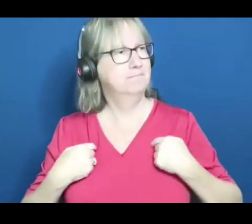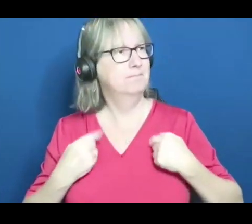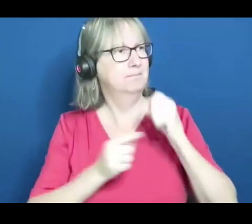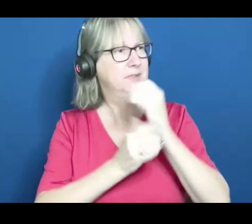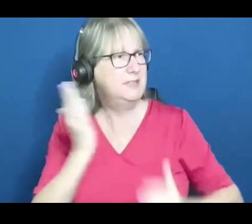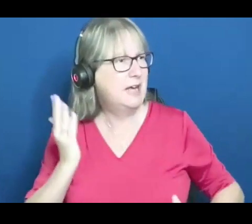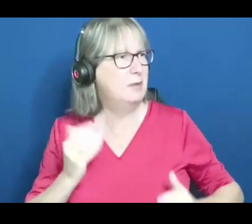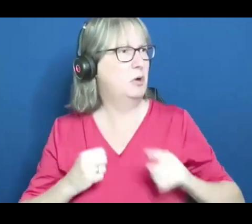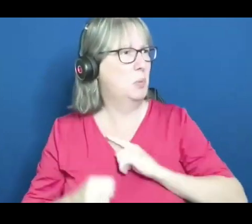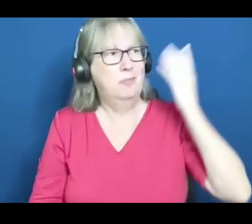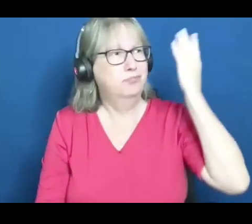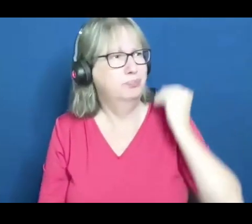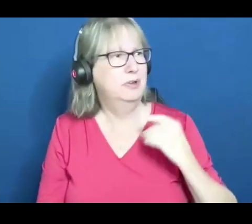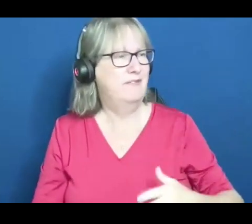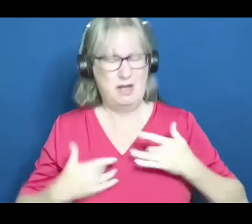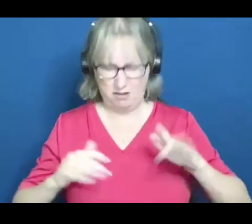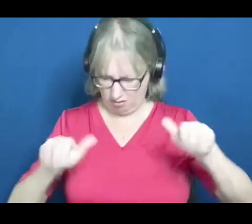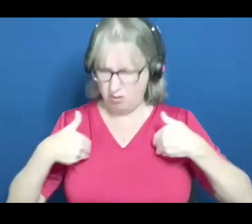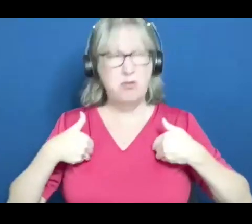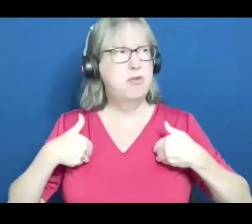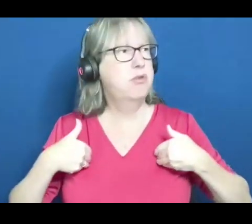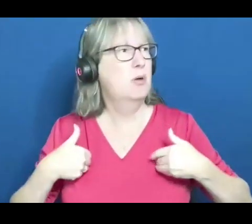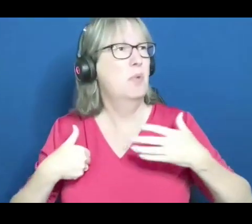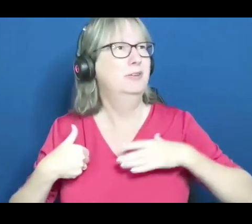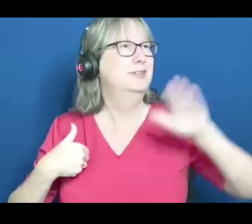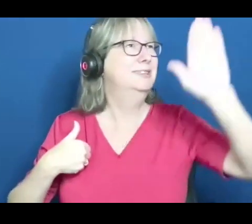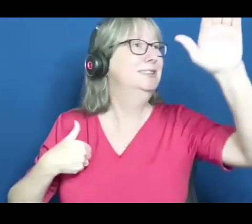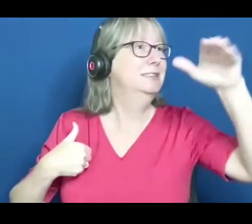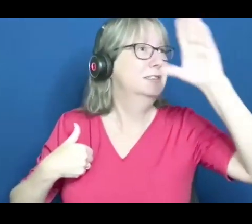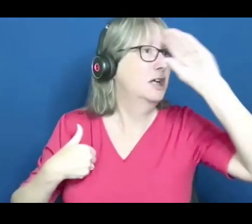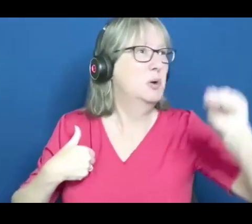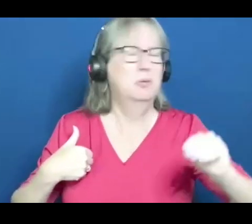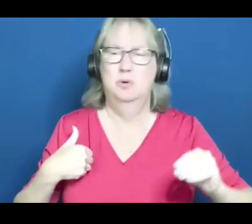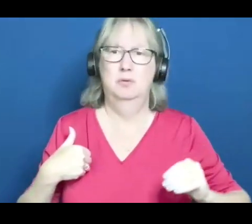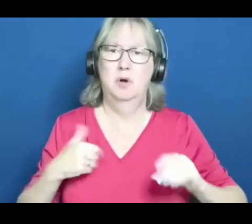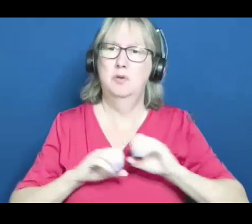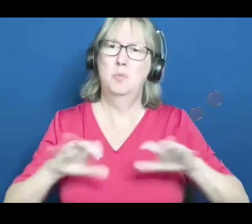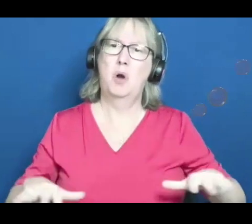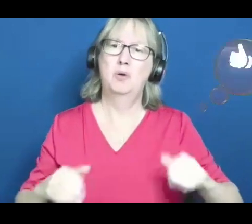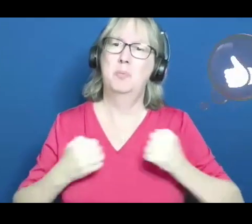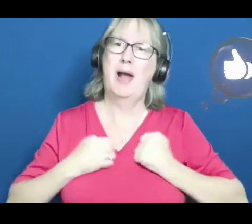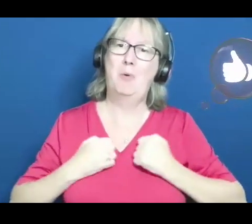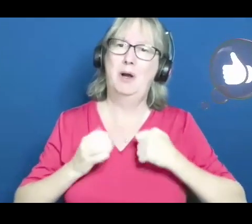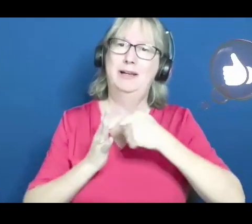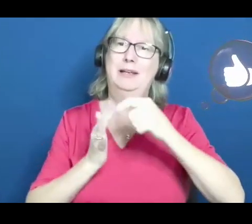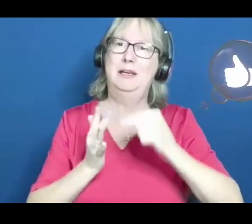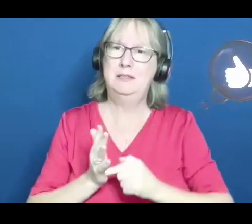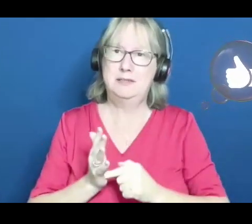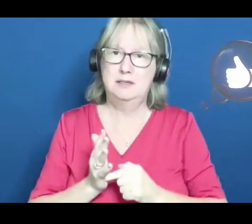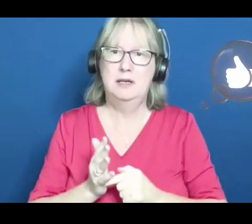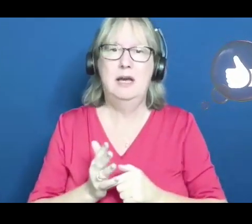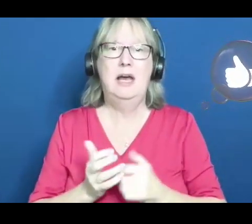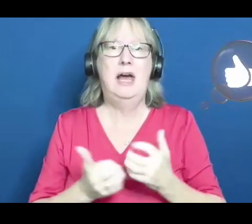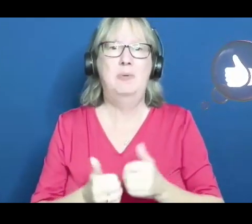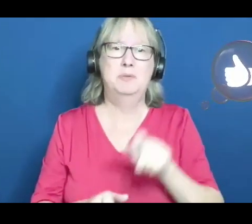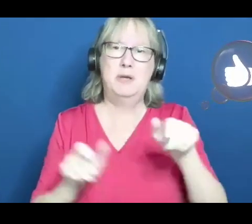hearing loss and but not really want to vocalize that. The idea is the kit that we supply helps to propel people forward, really,